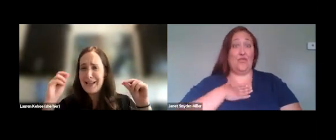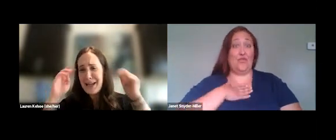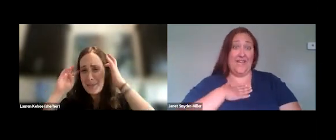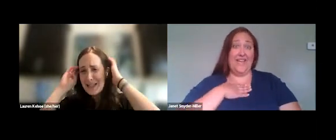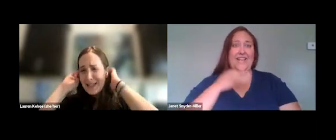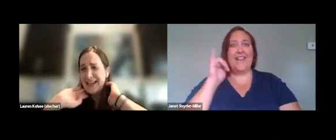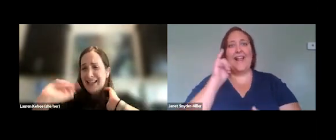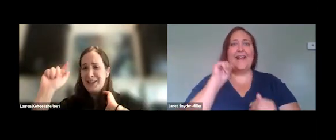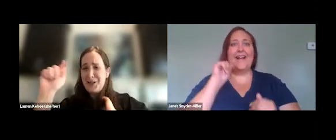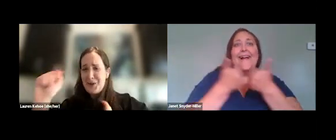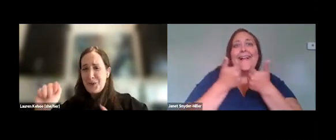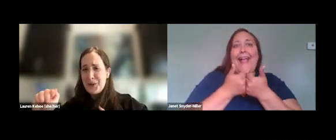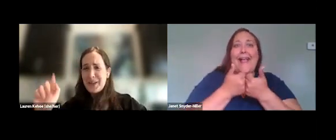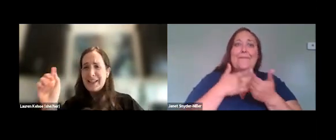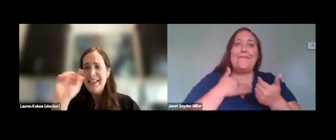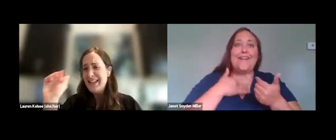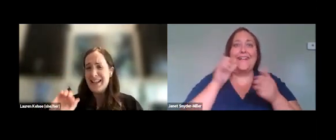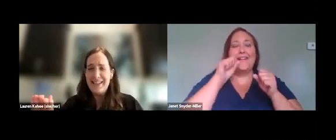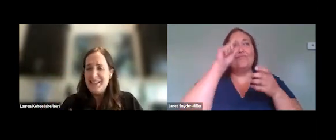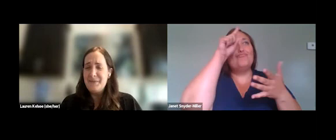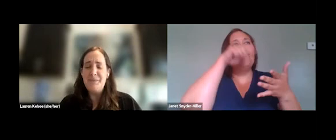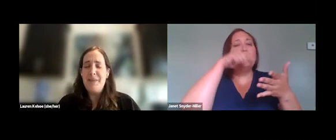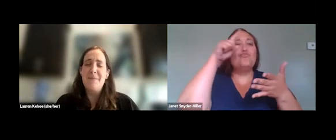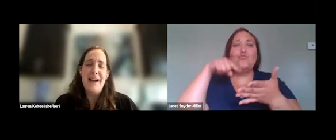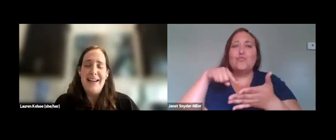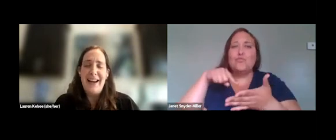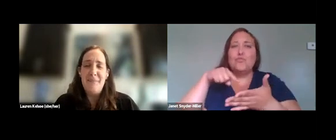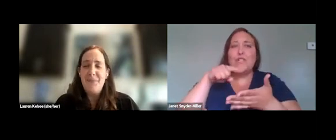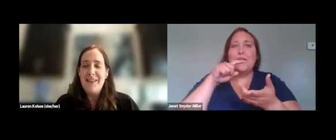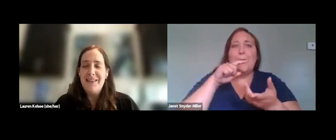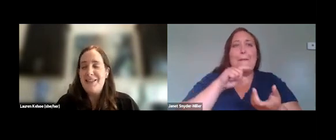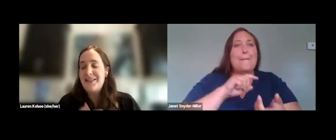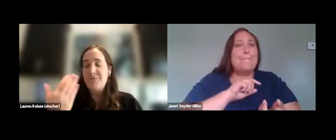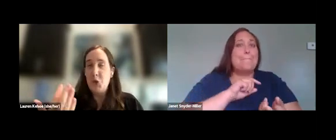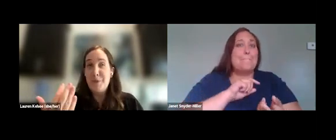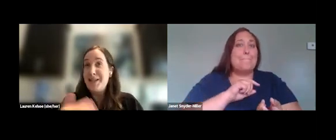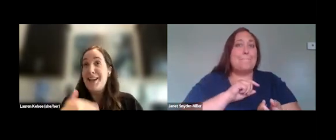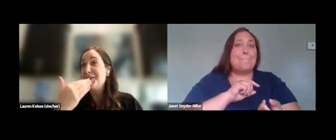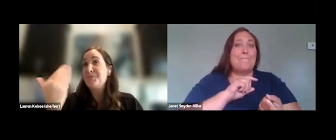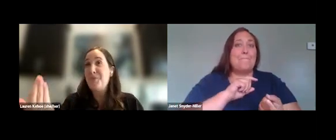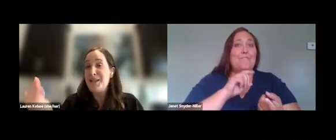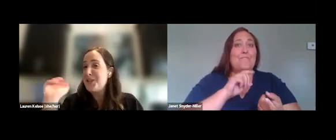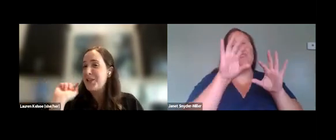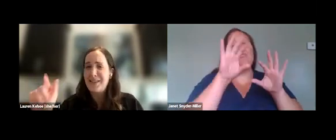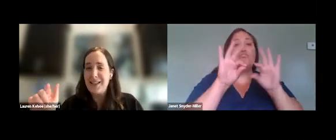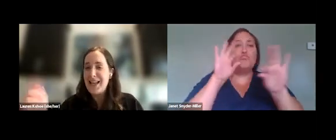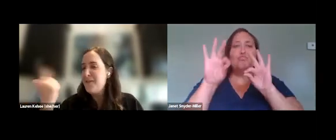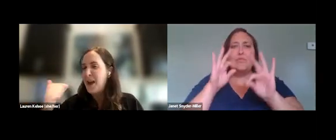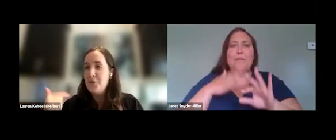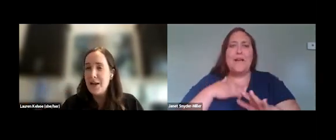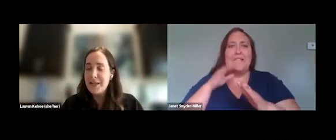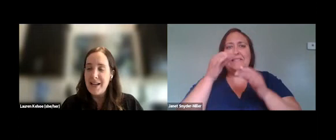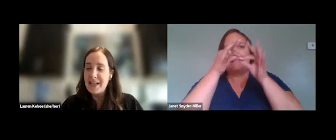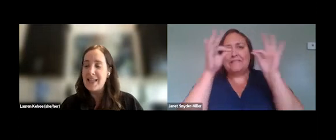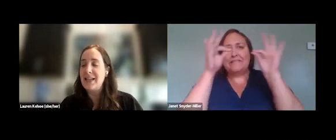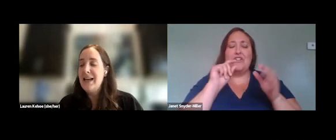game because I could go through and make my choose my title, put my dashes and click save and